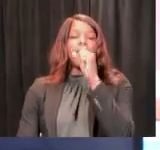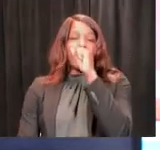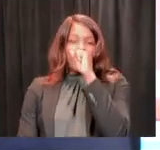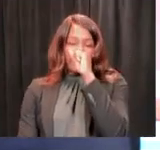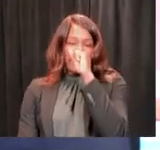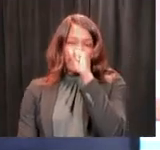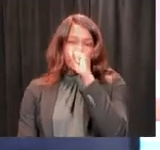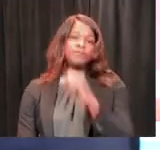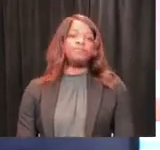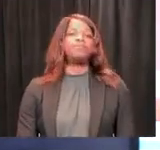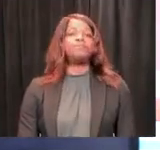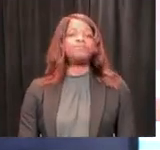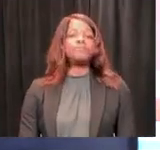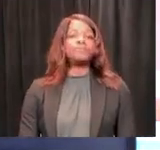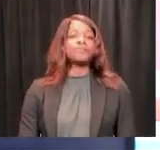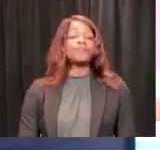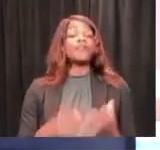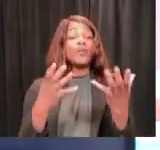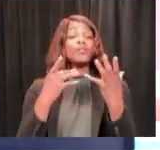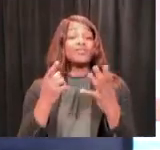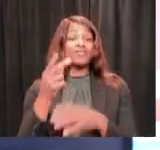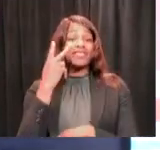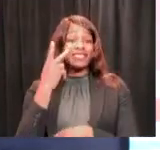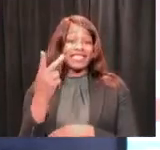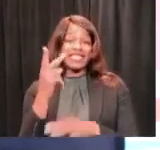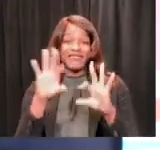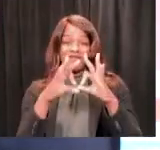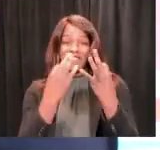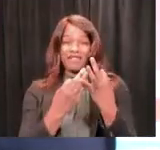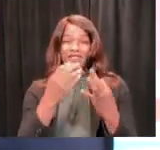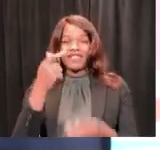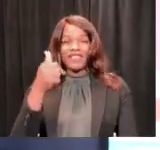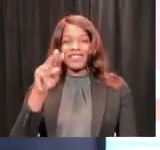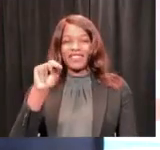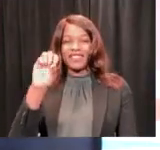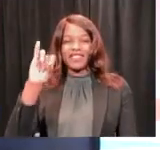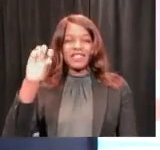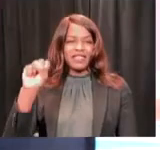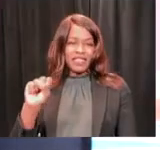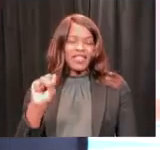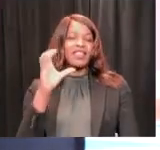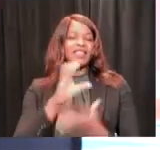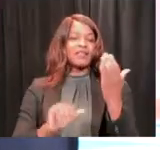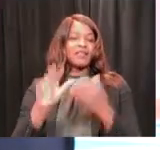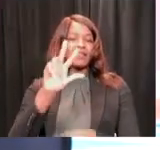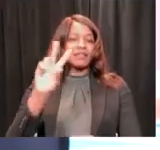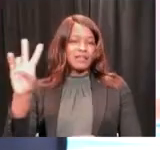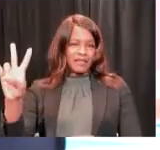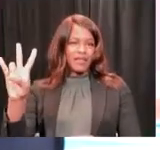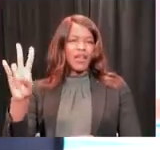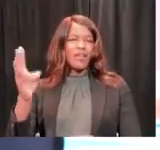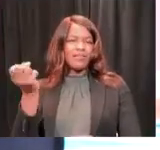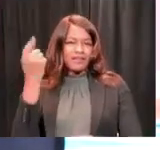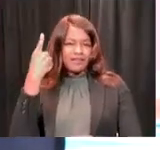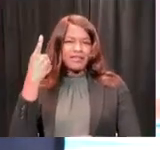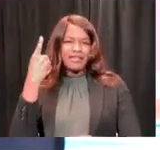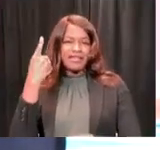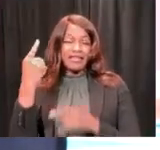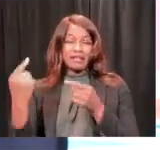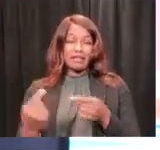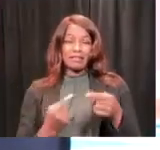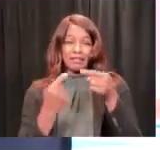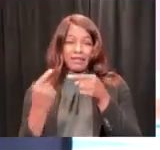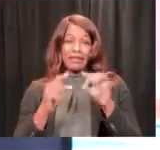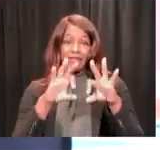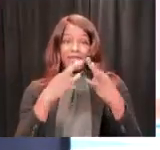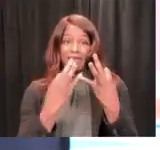family. I want you to meet a family in Genesis chapter 37 that knows what it's like to have family baggage. Genesis